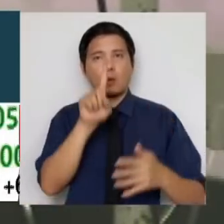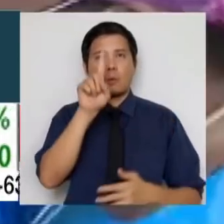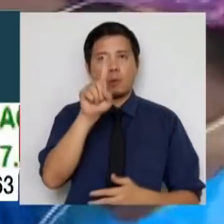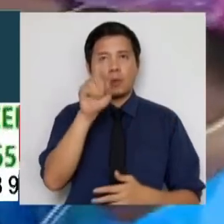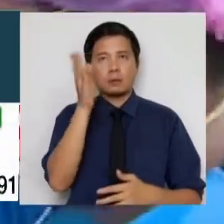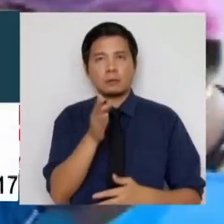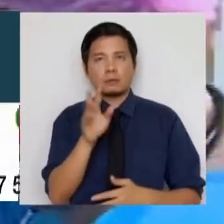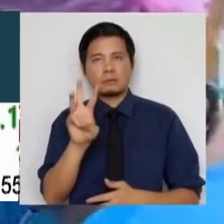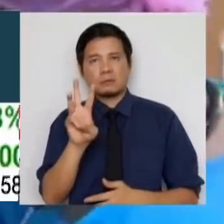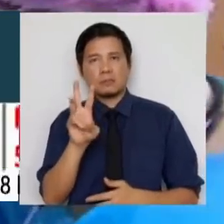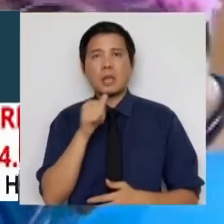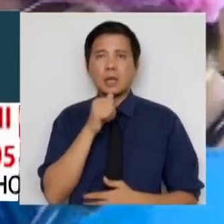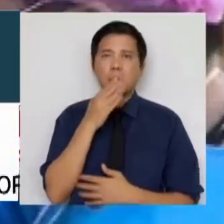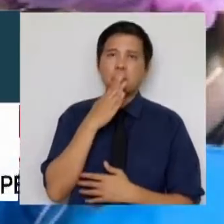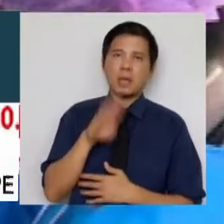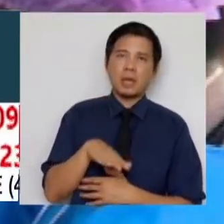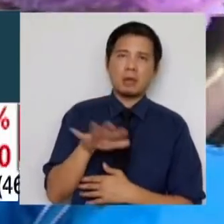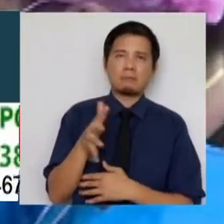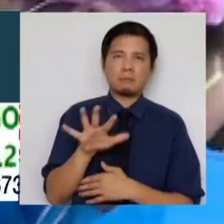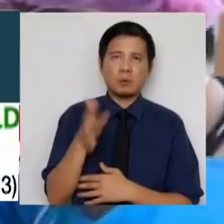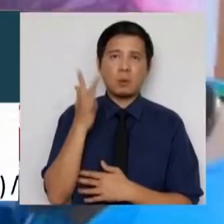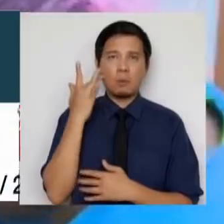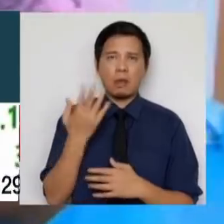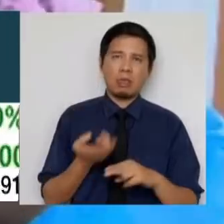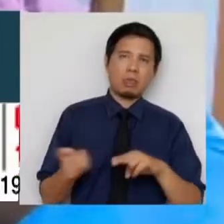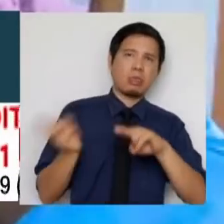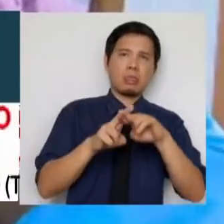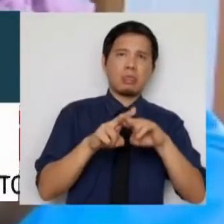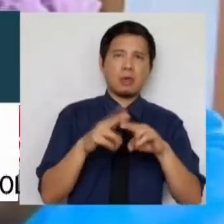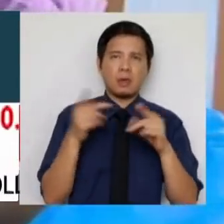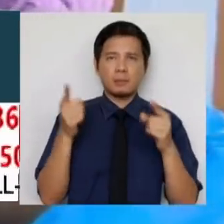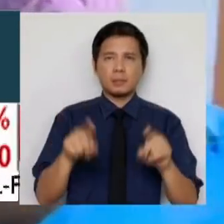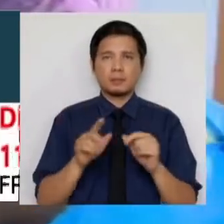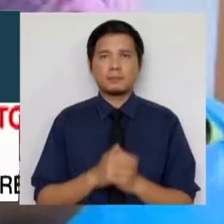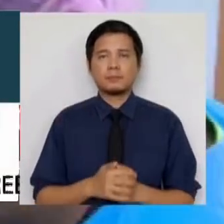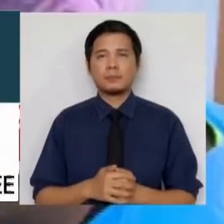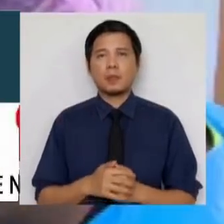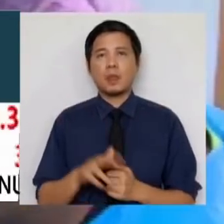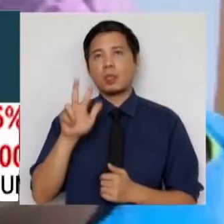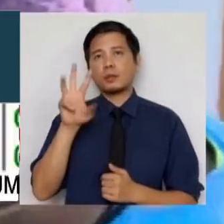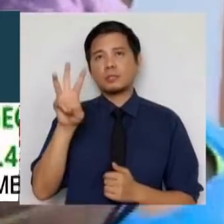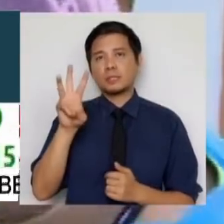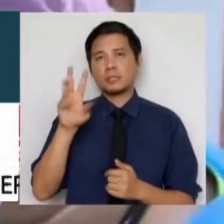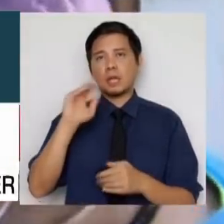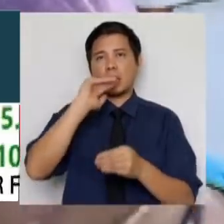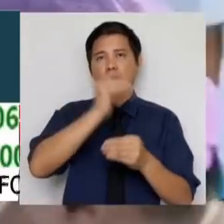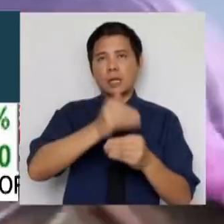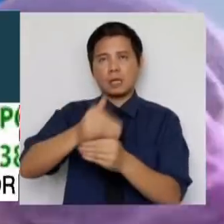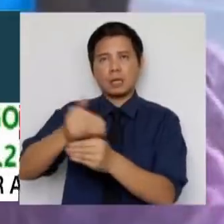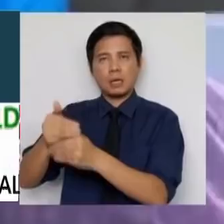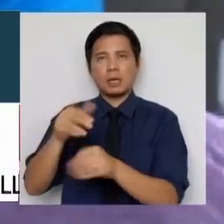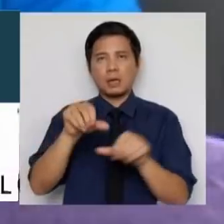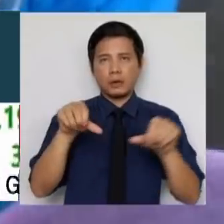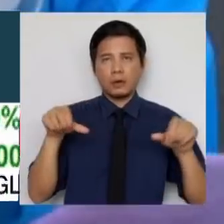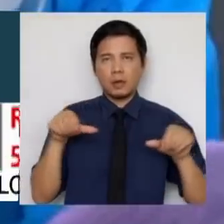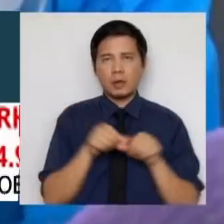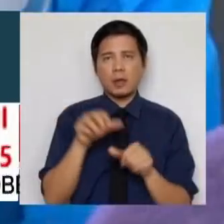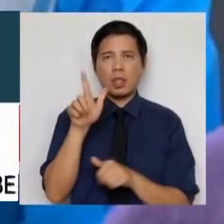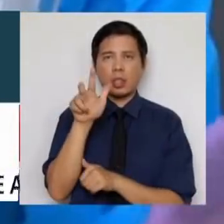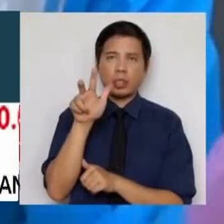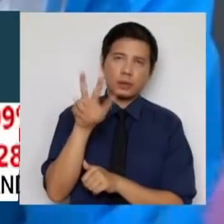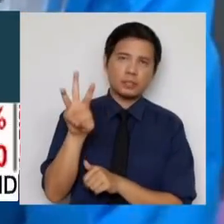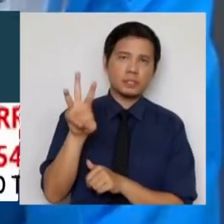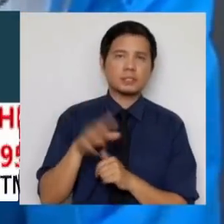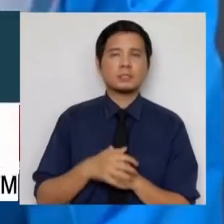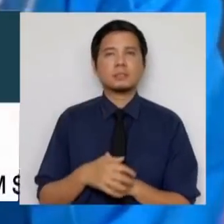bad given the surge. We have 36 lockdown areas. This has already gone down from 50. And in